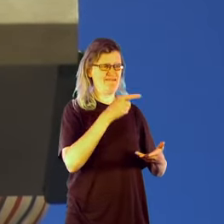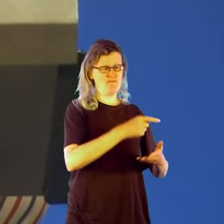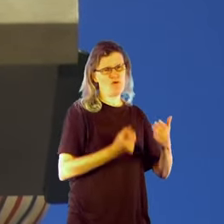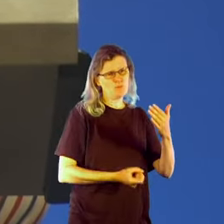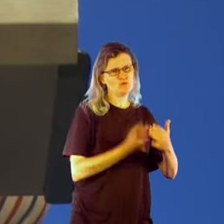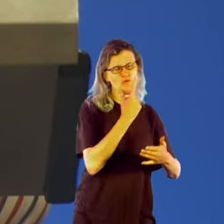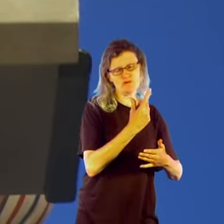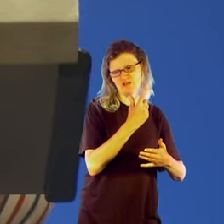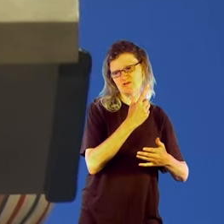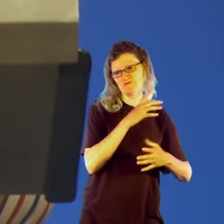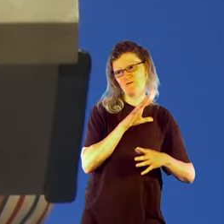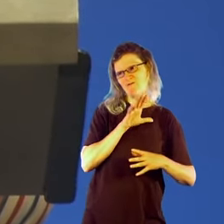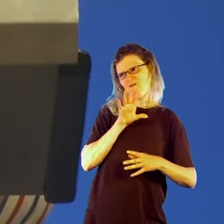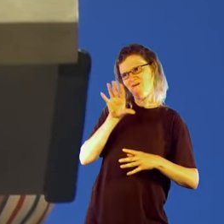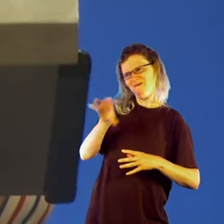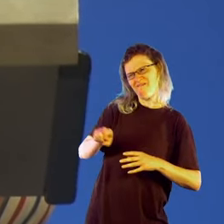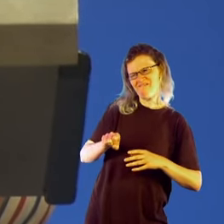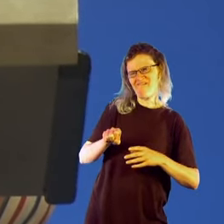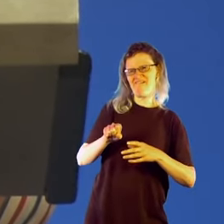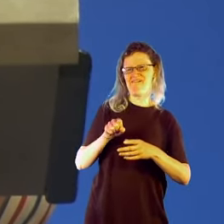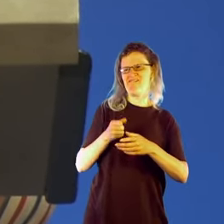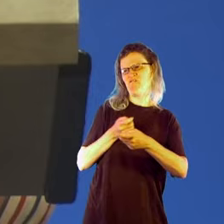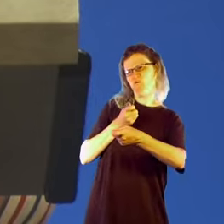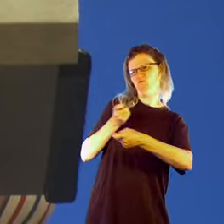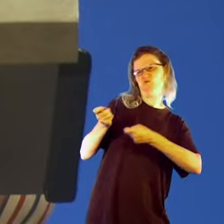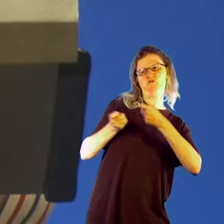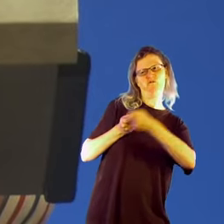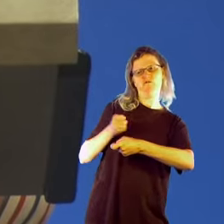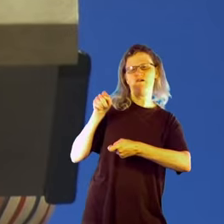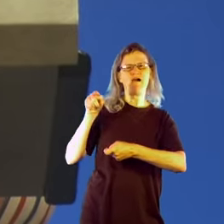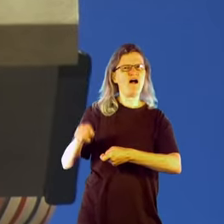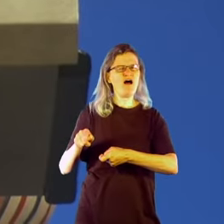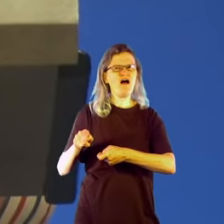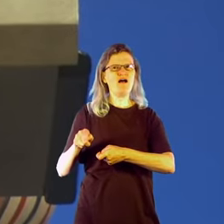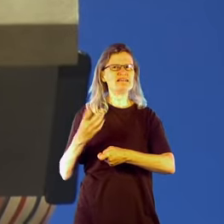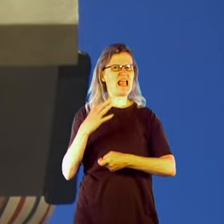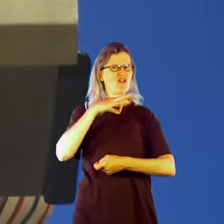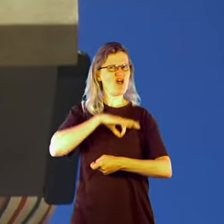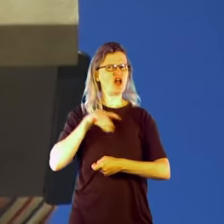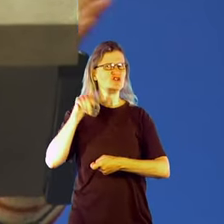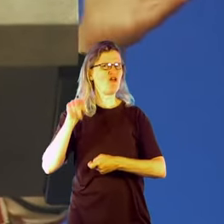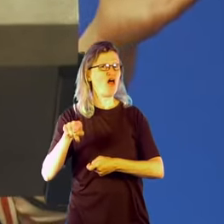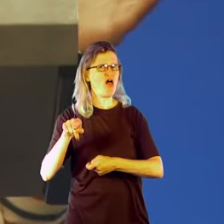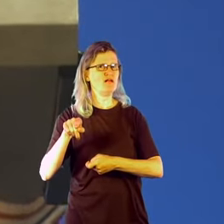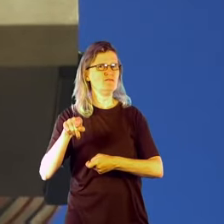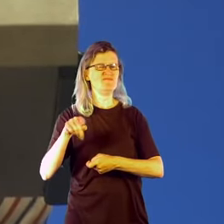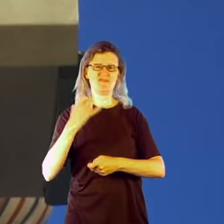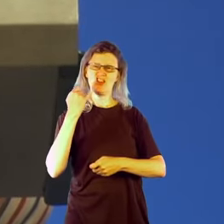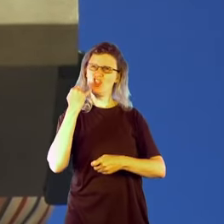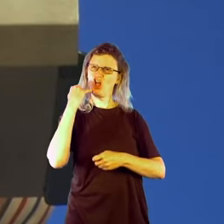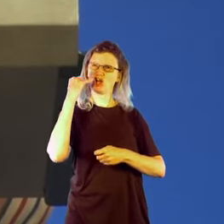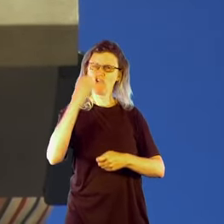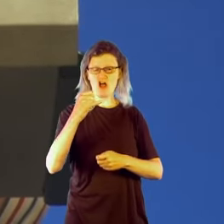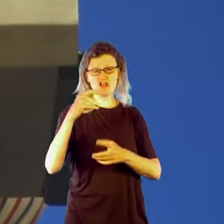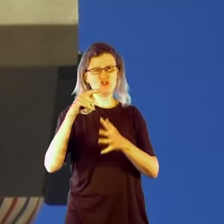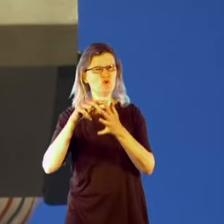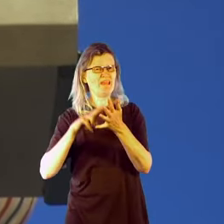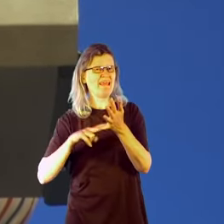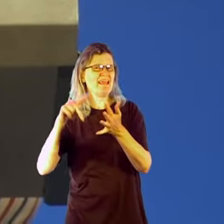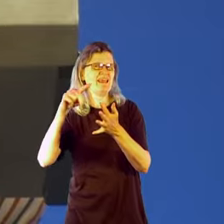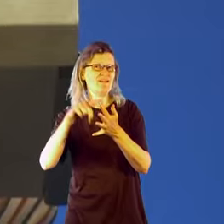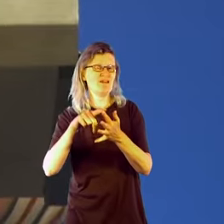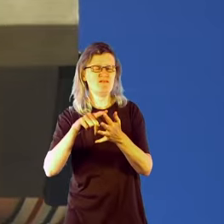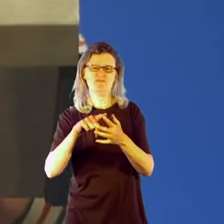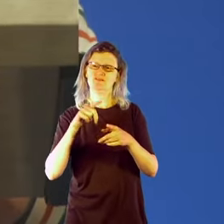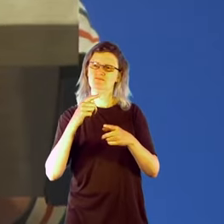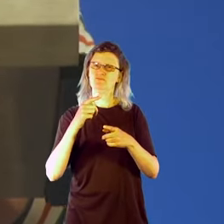advantage, to manipulate, to rule over her. The curse is addressed to Eve, but clearly this